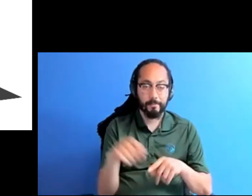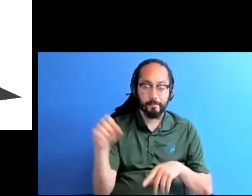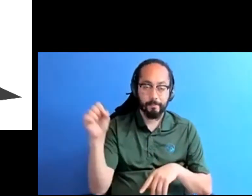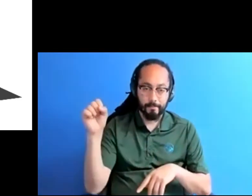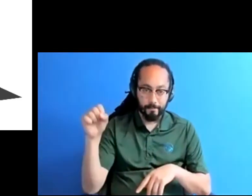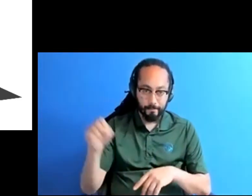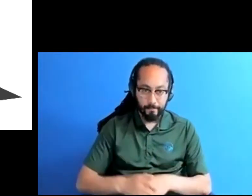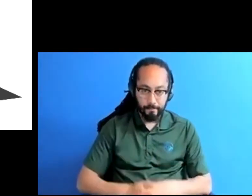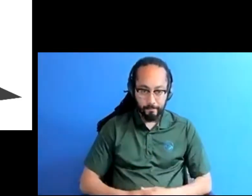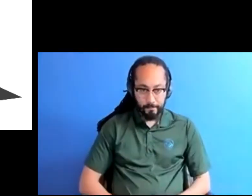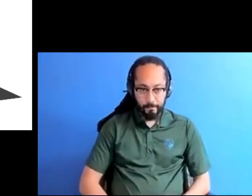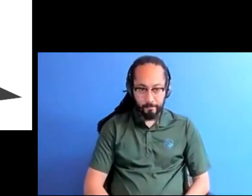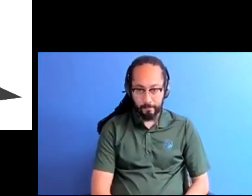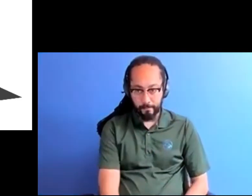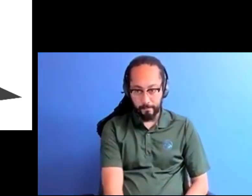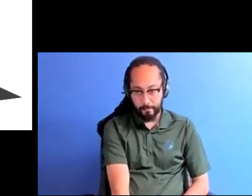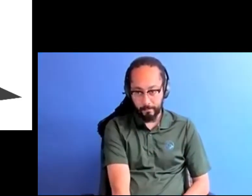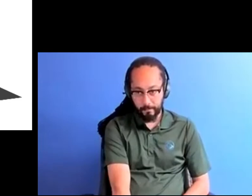This is the